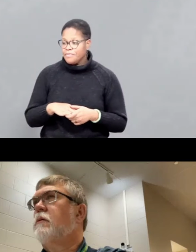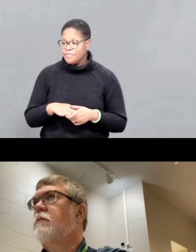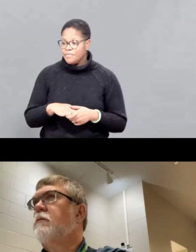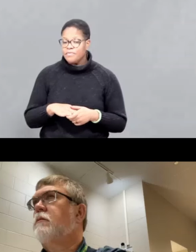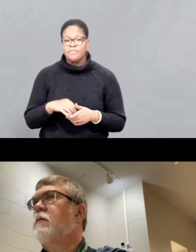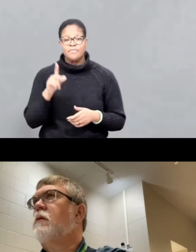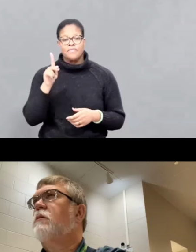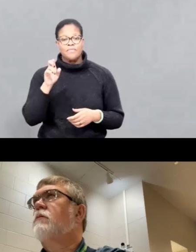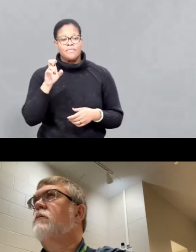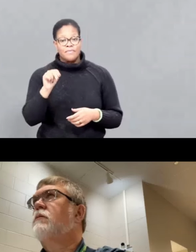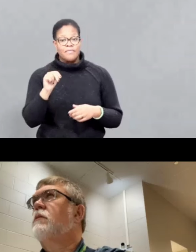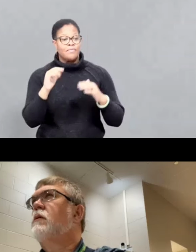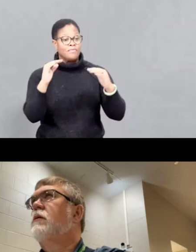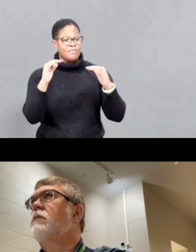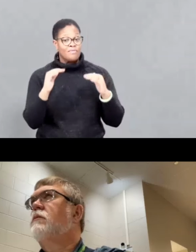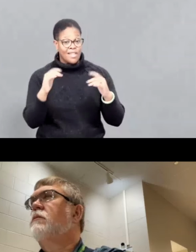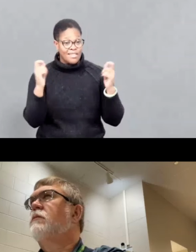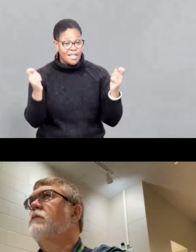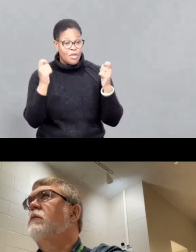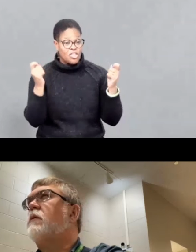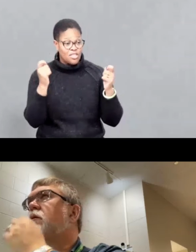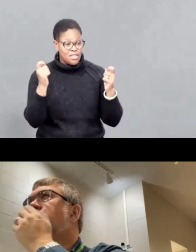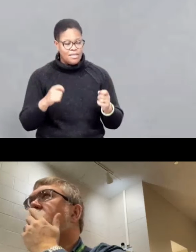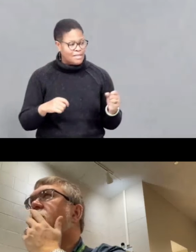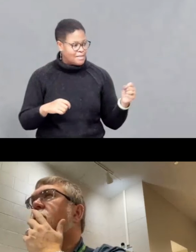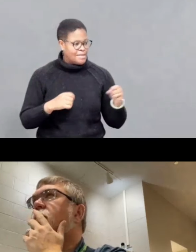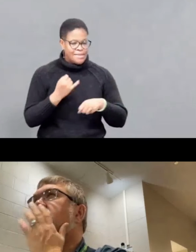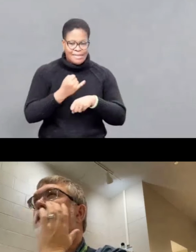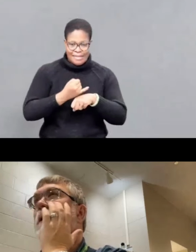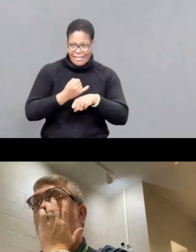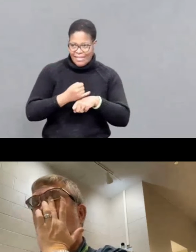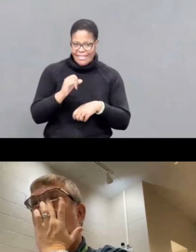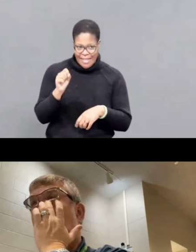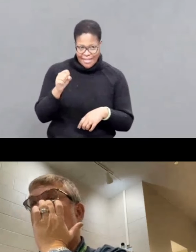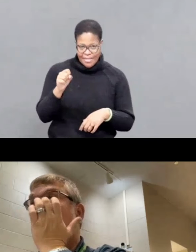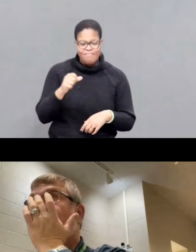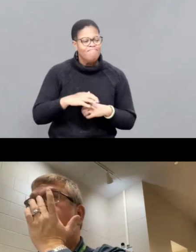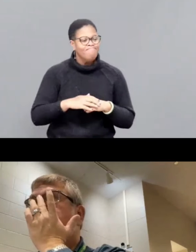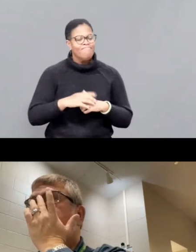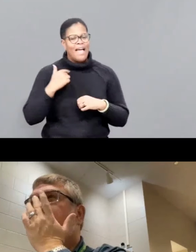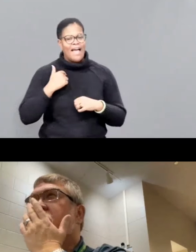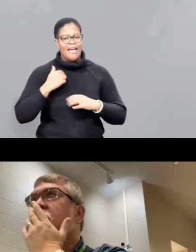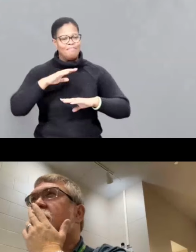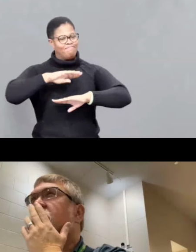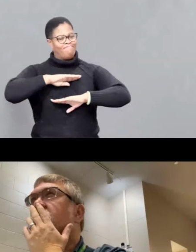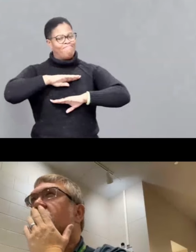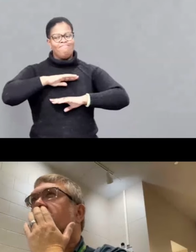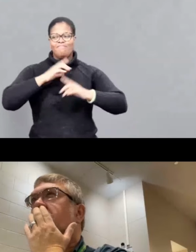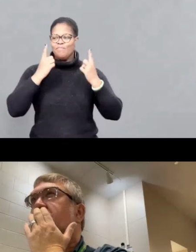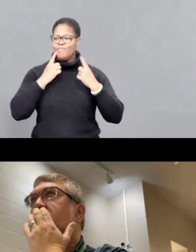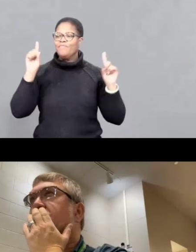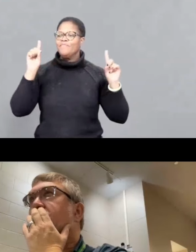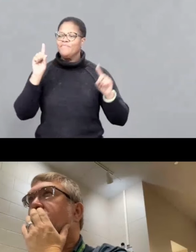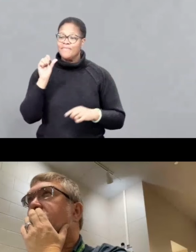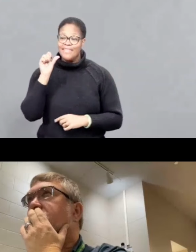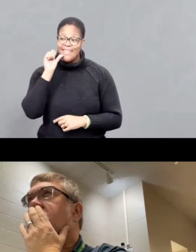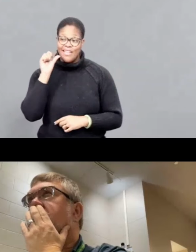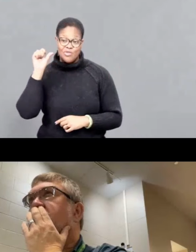So we move forward to our celebrations. Yes. So I am very pleased to announce that yesterday